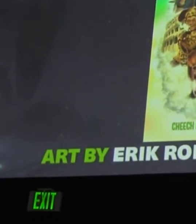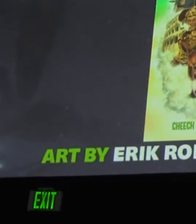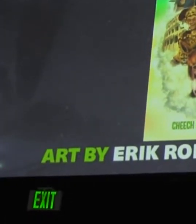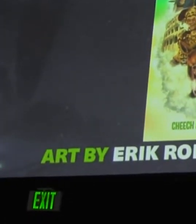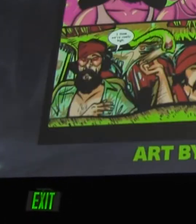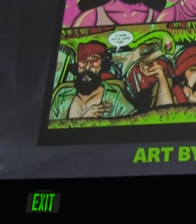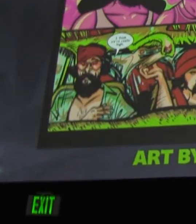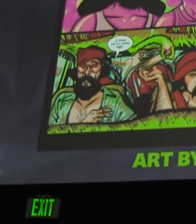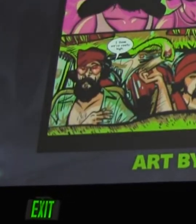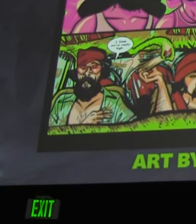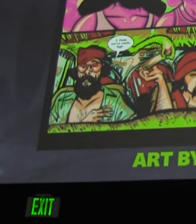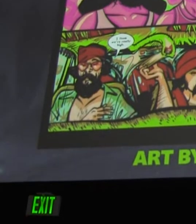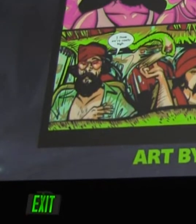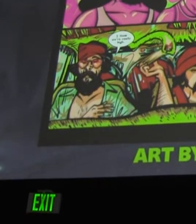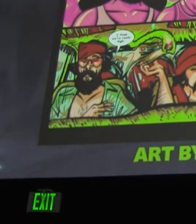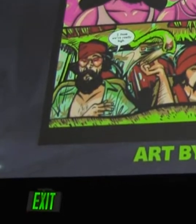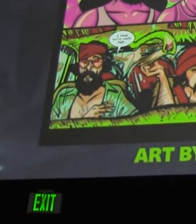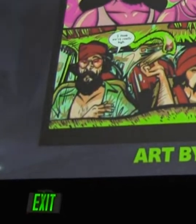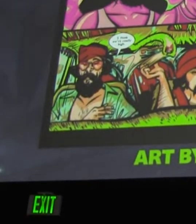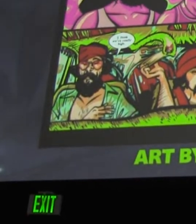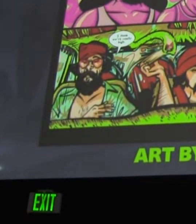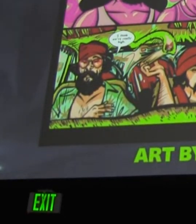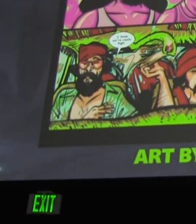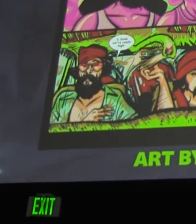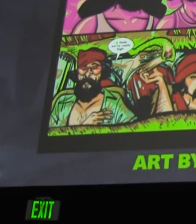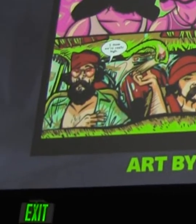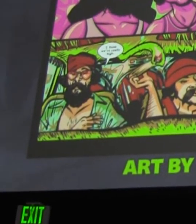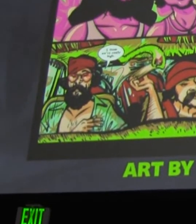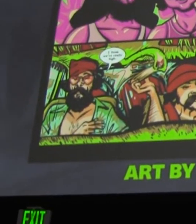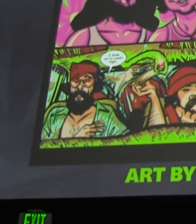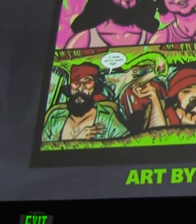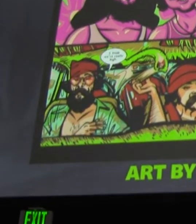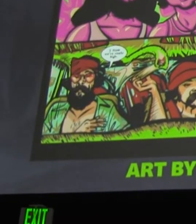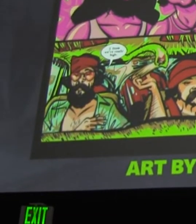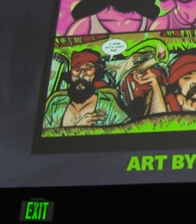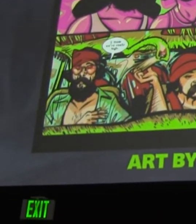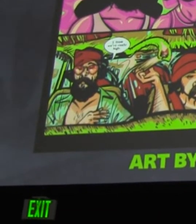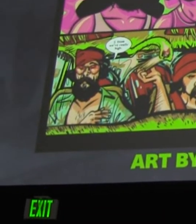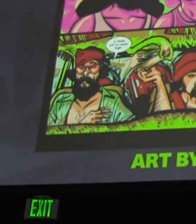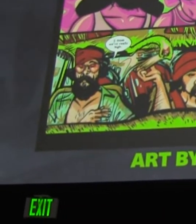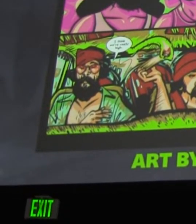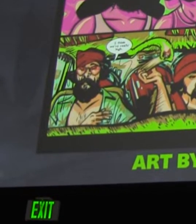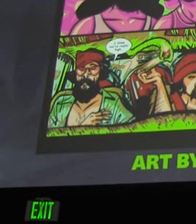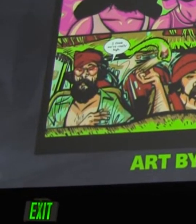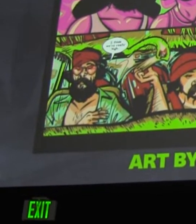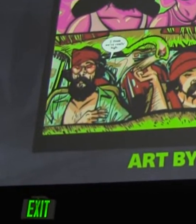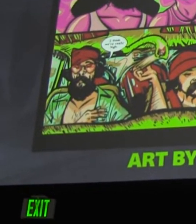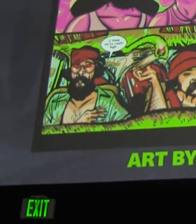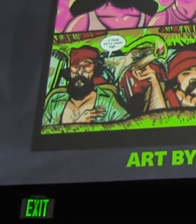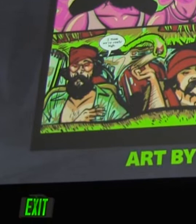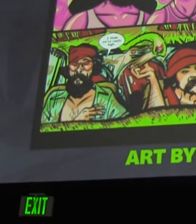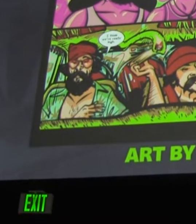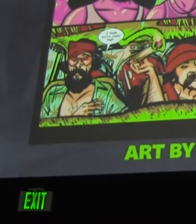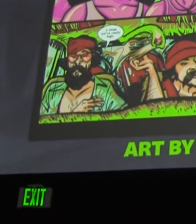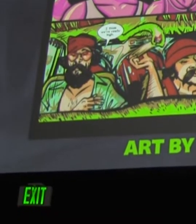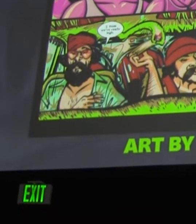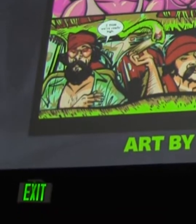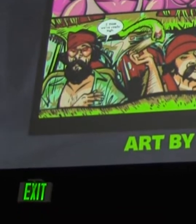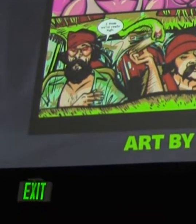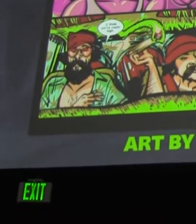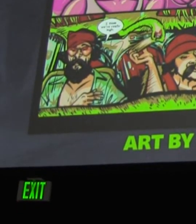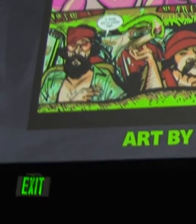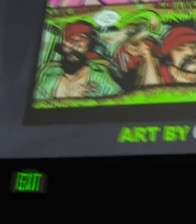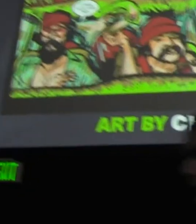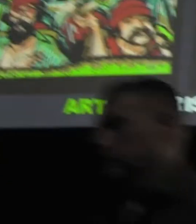Are we giving shout outs here? Let's see some of the cool pages. How does it feel to see you guys in cartoon character, Cheech and Tommy? We've been